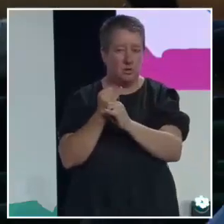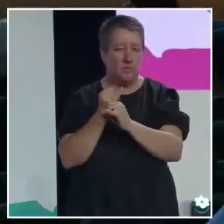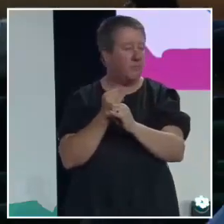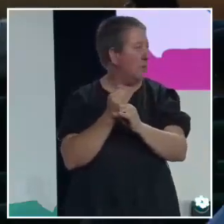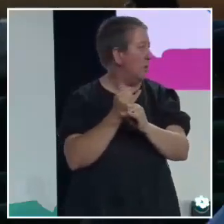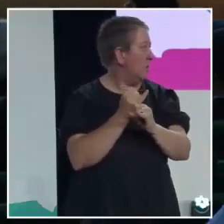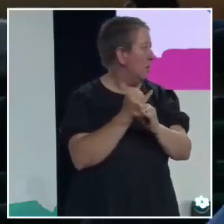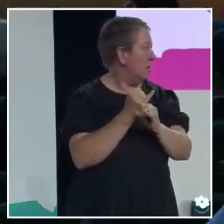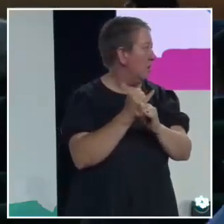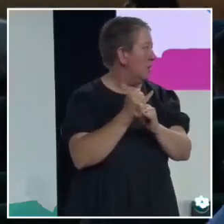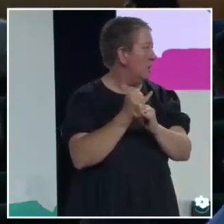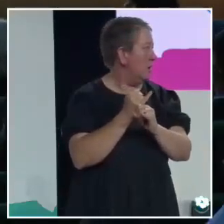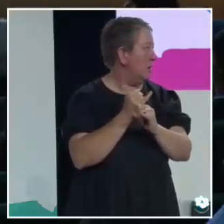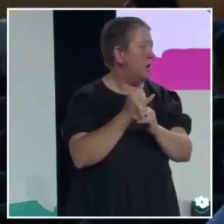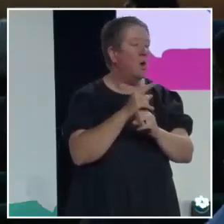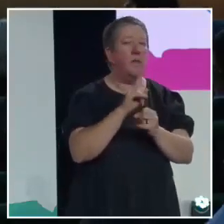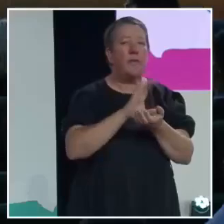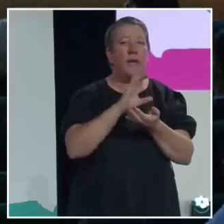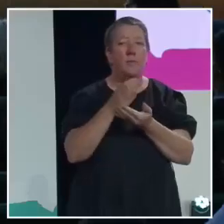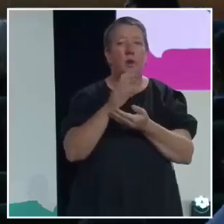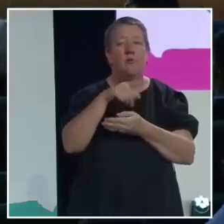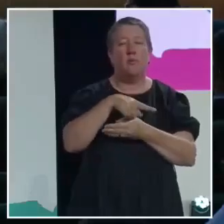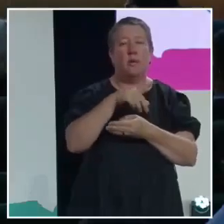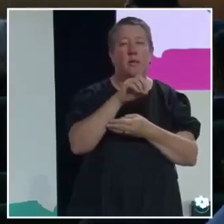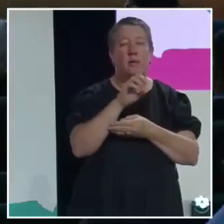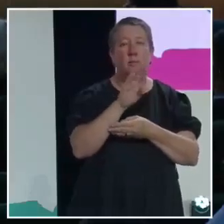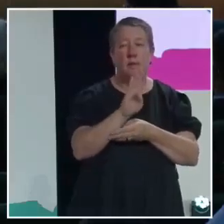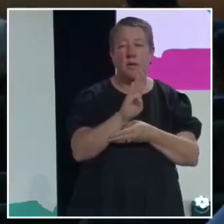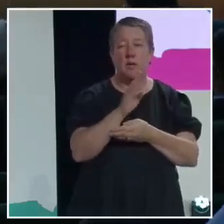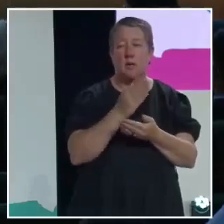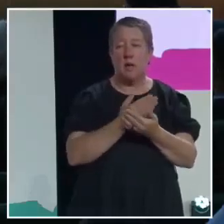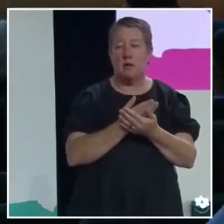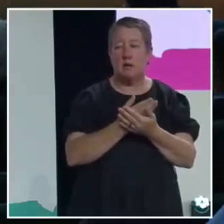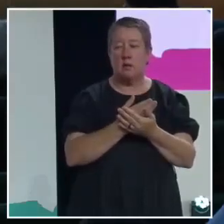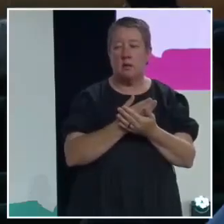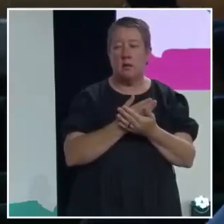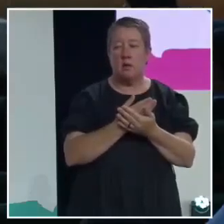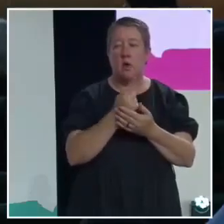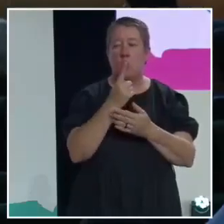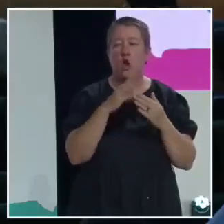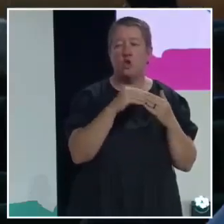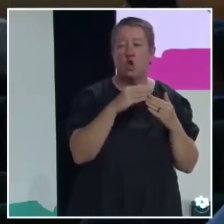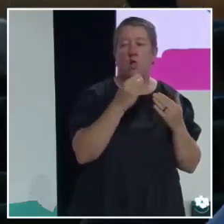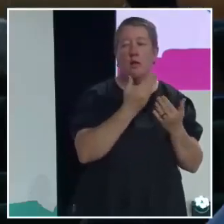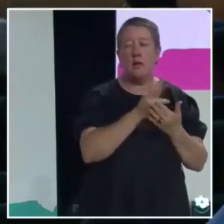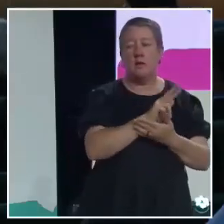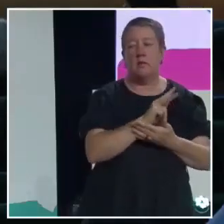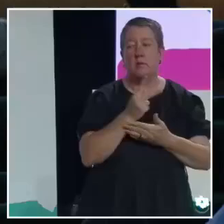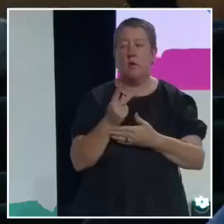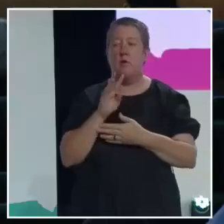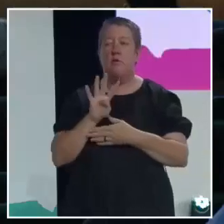in the capital of PDB can generate $4 leveraging on the market. So